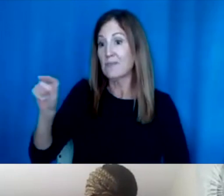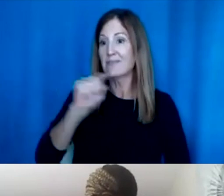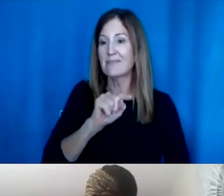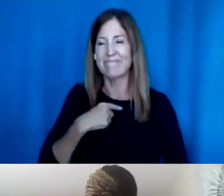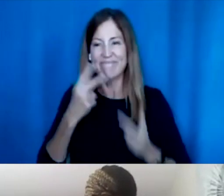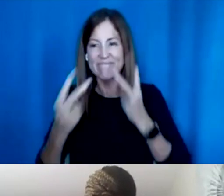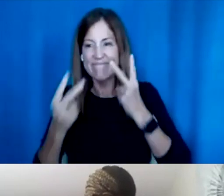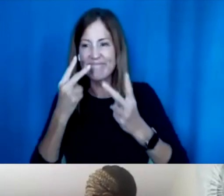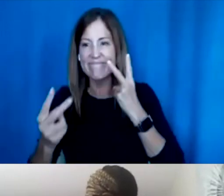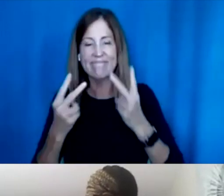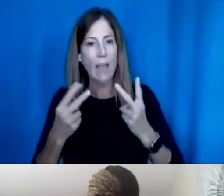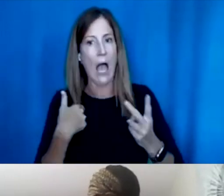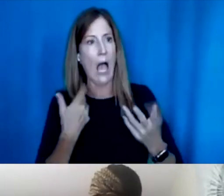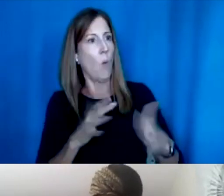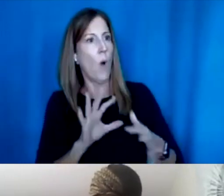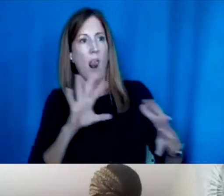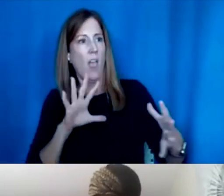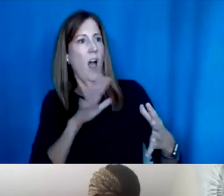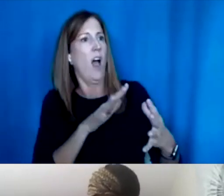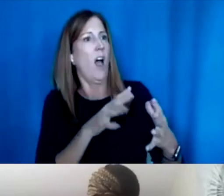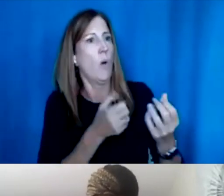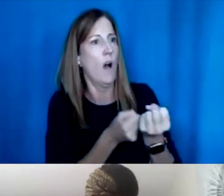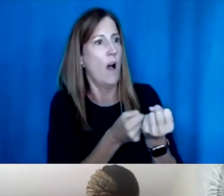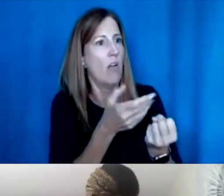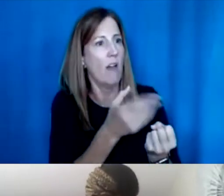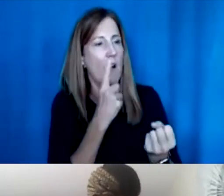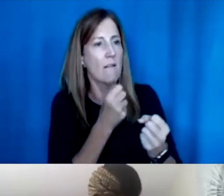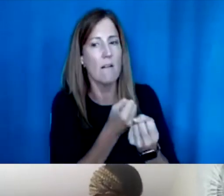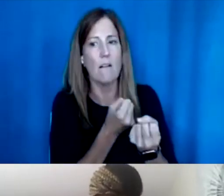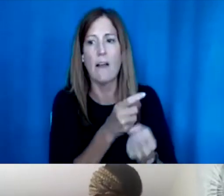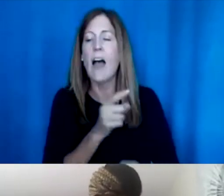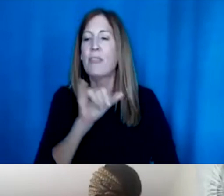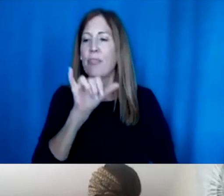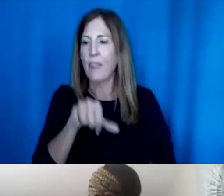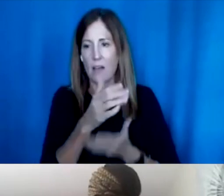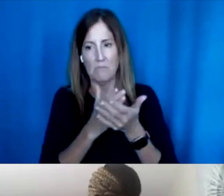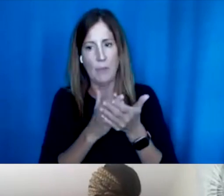person. We want to, be there for someone. And this is the part that,